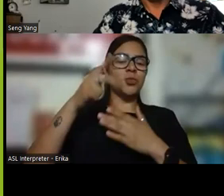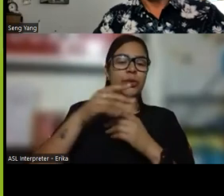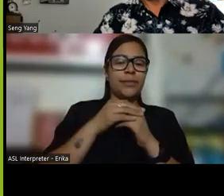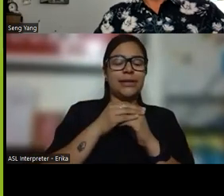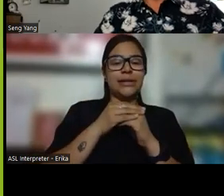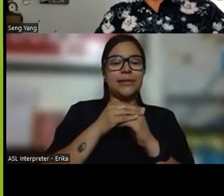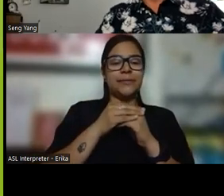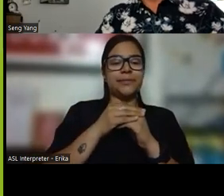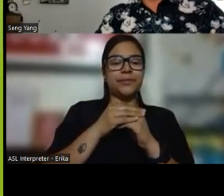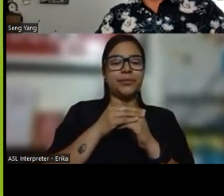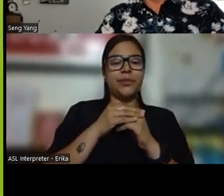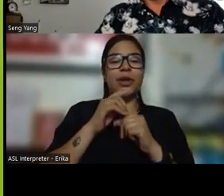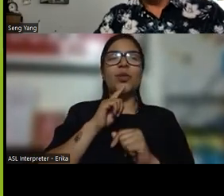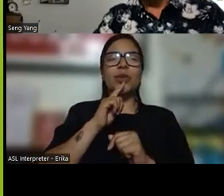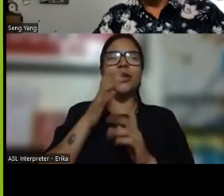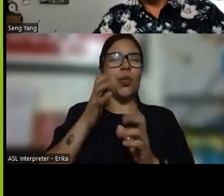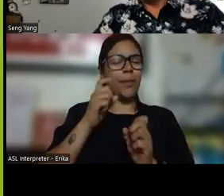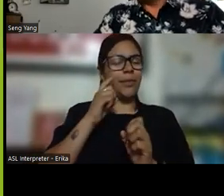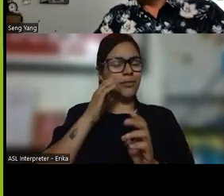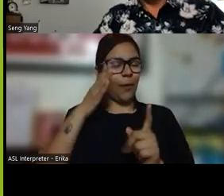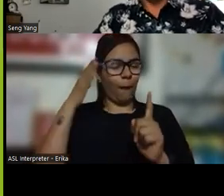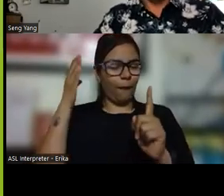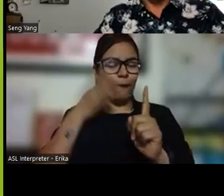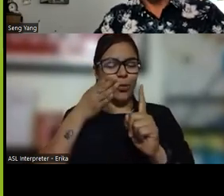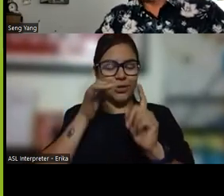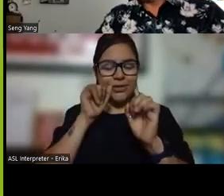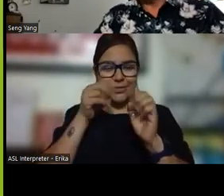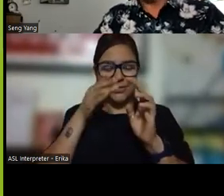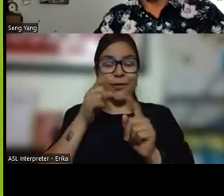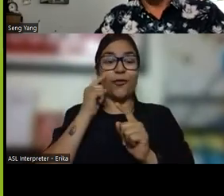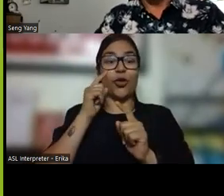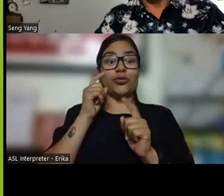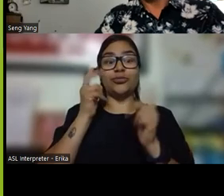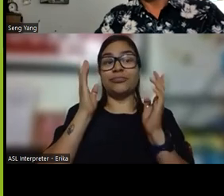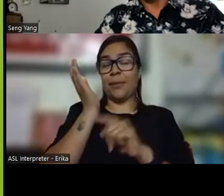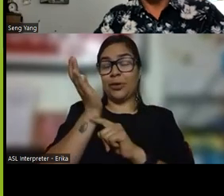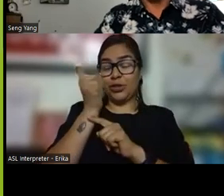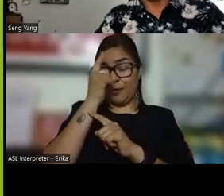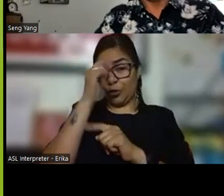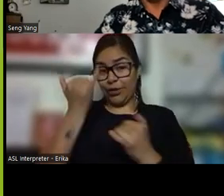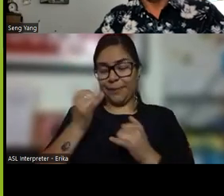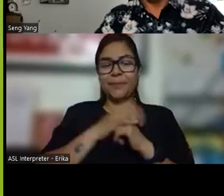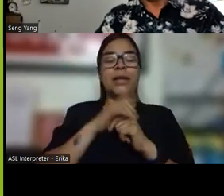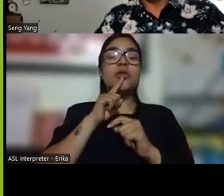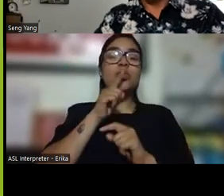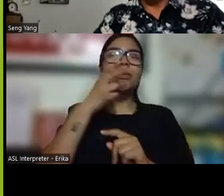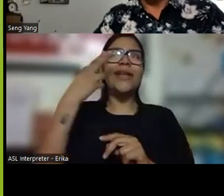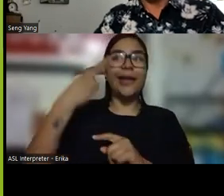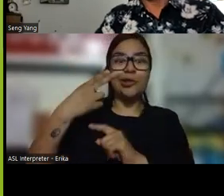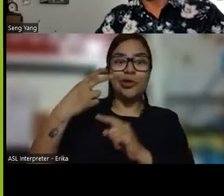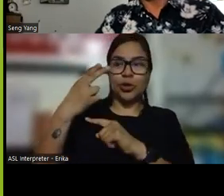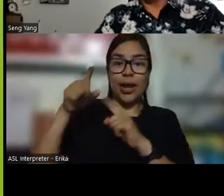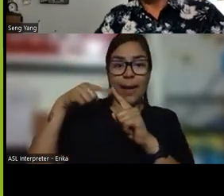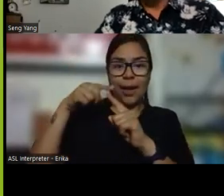Marina is really want me to focus for the group for today. And what we just learned is the history of the Hmong.